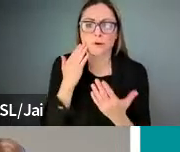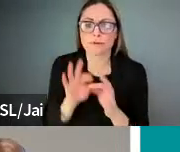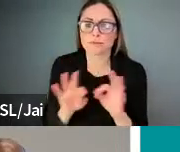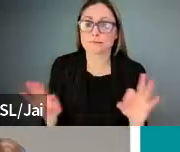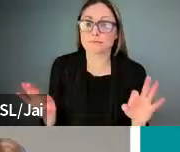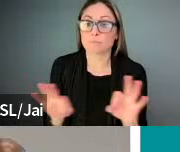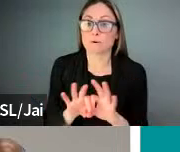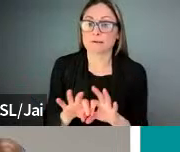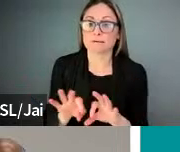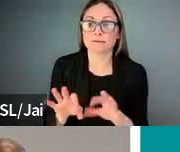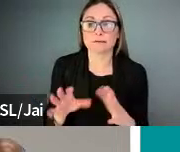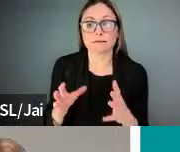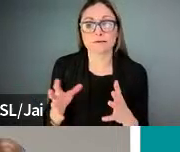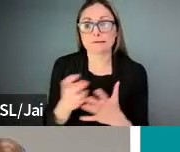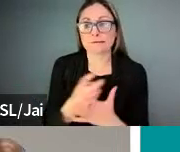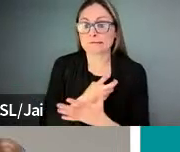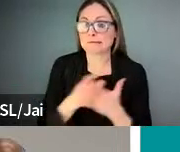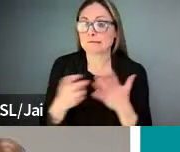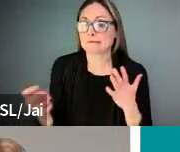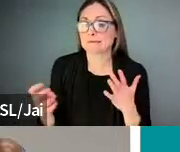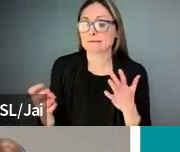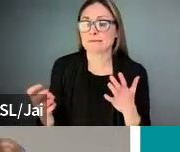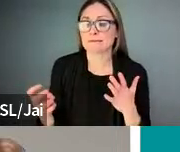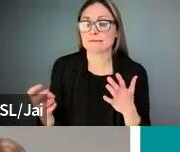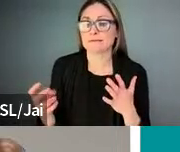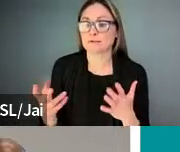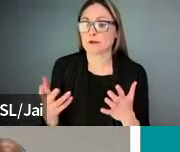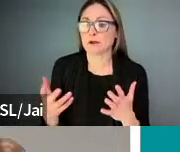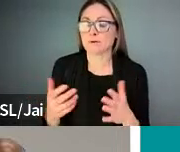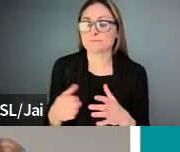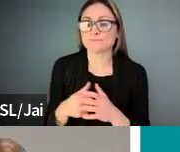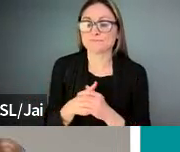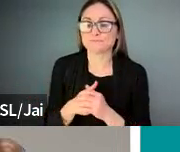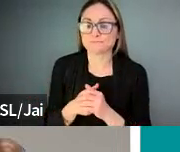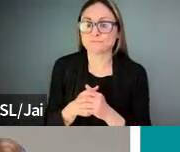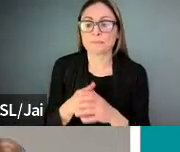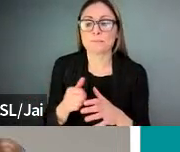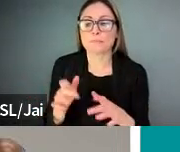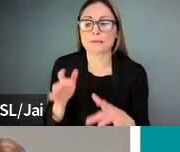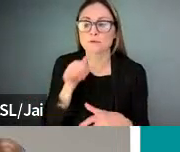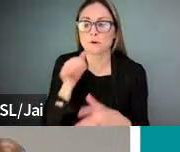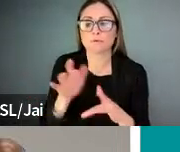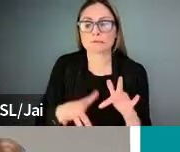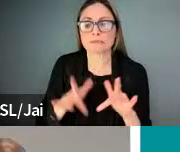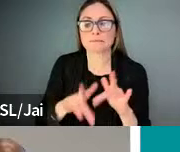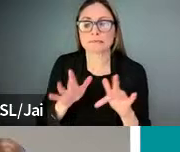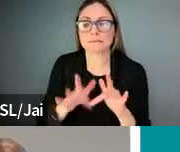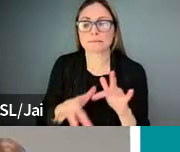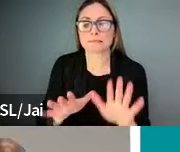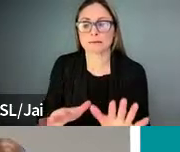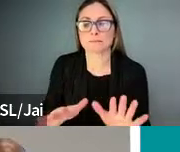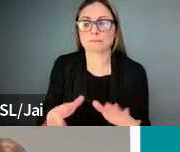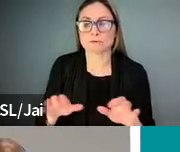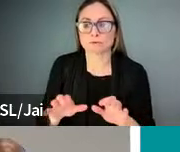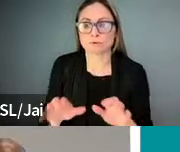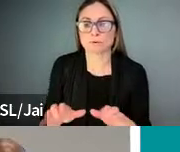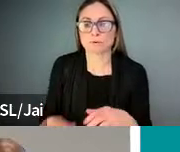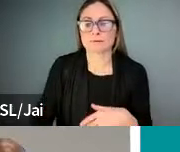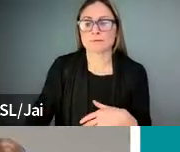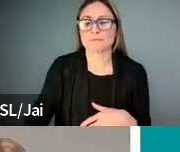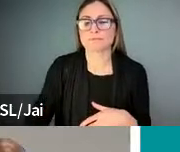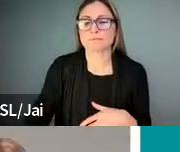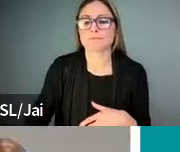in the ground while not skipping steps. He had great interest in